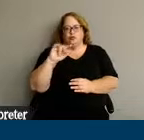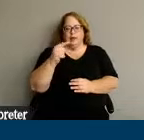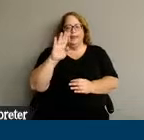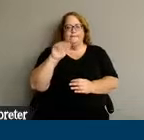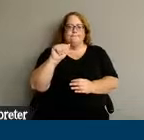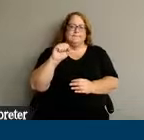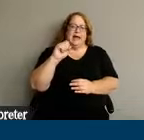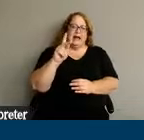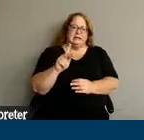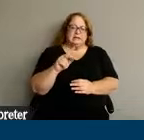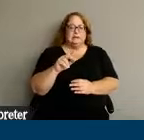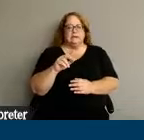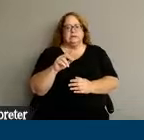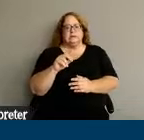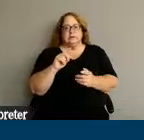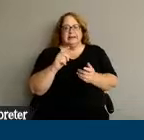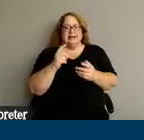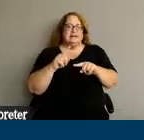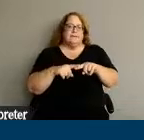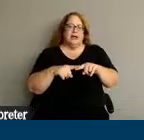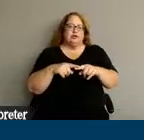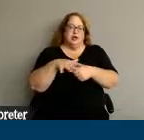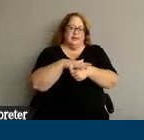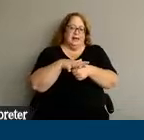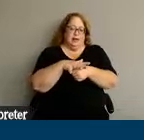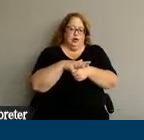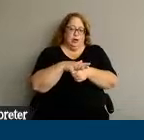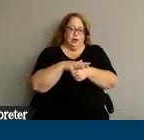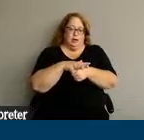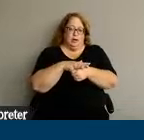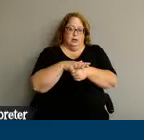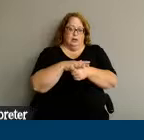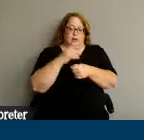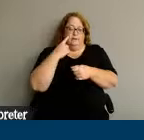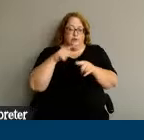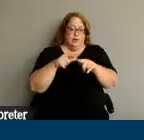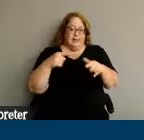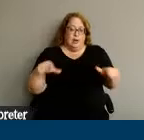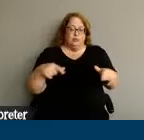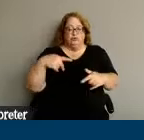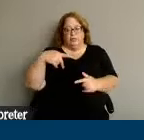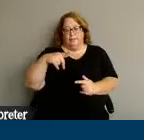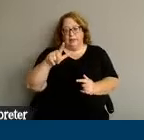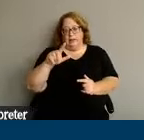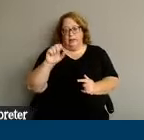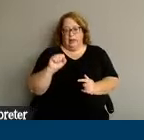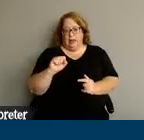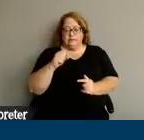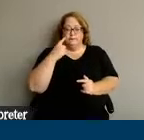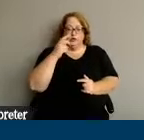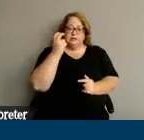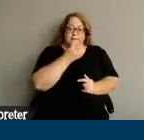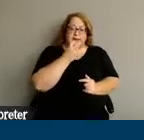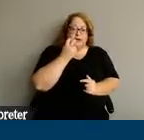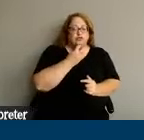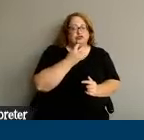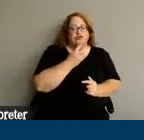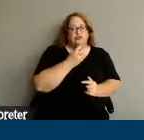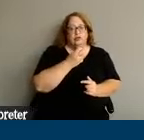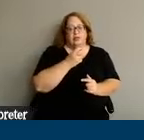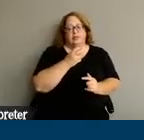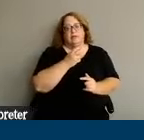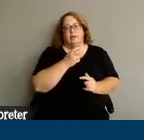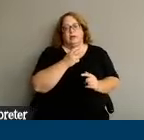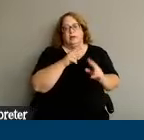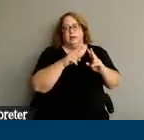BASC, adaptive scales, it just depends on the area. For language, PLS, the clinical